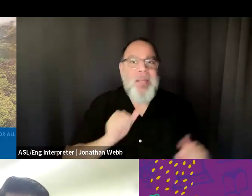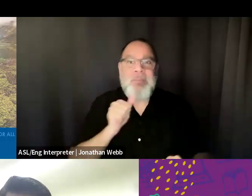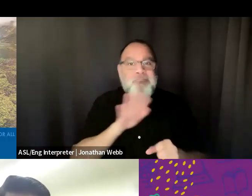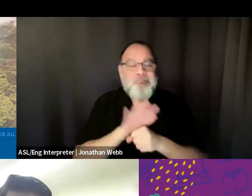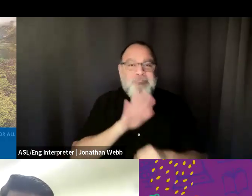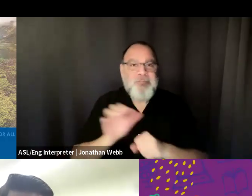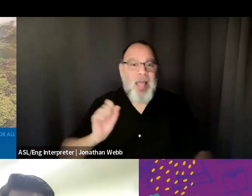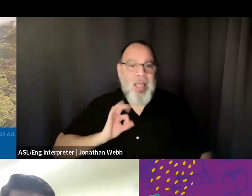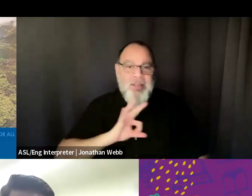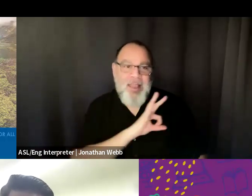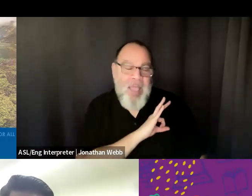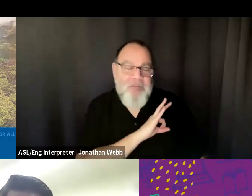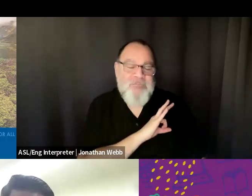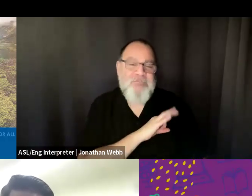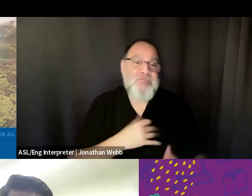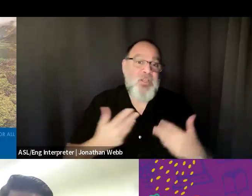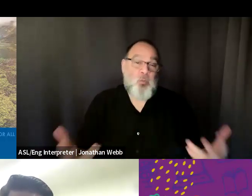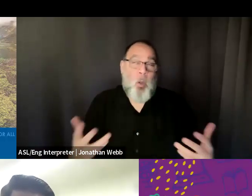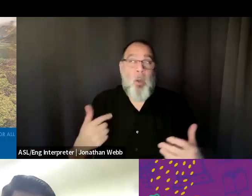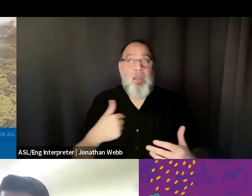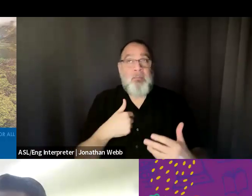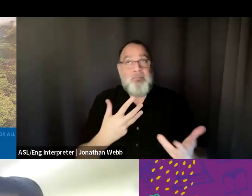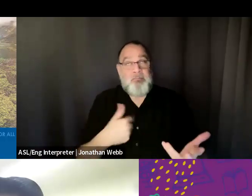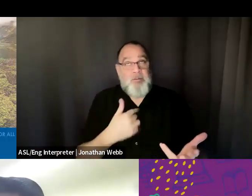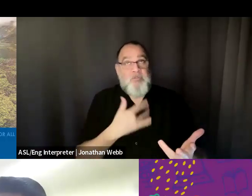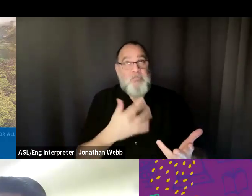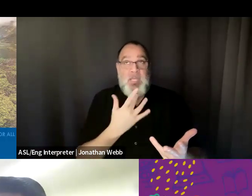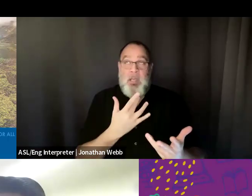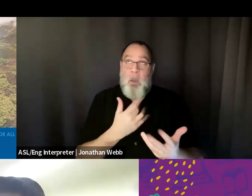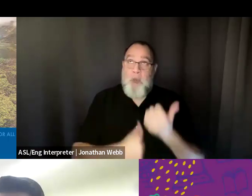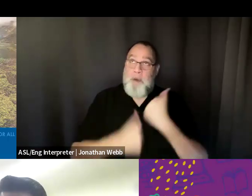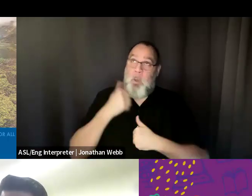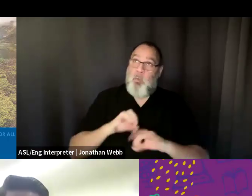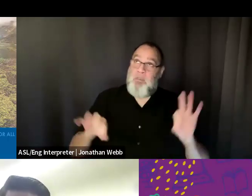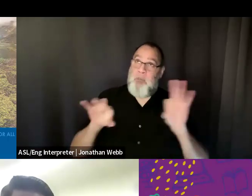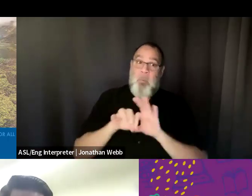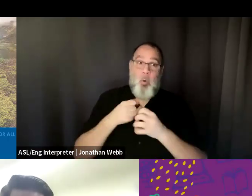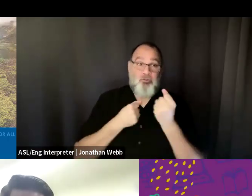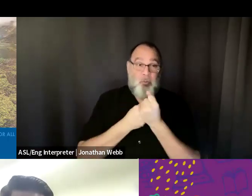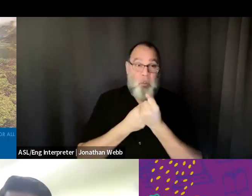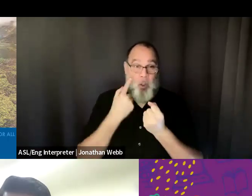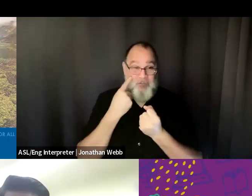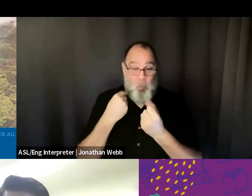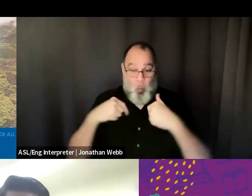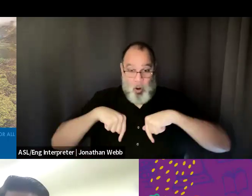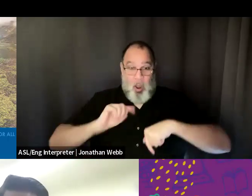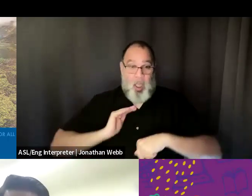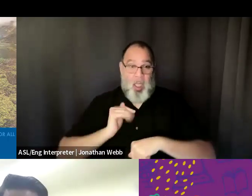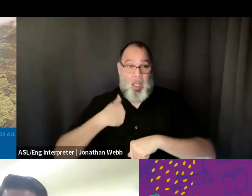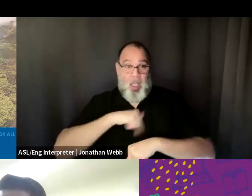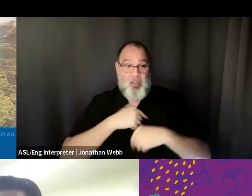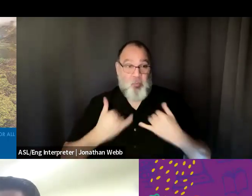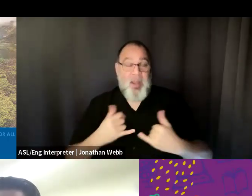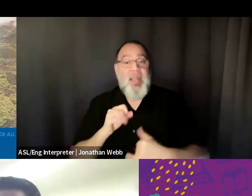for I would say the biggest thing that we would love support on is if you're an nonprofit organization,